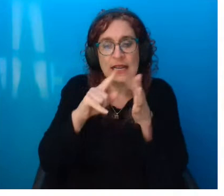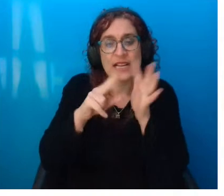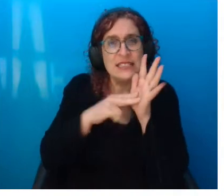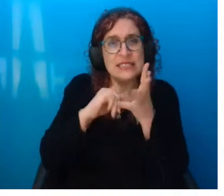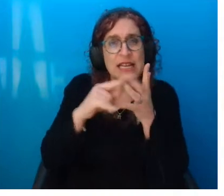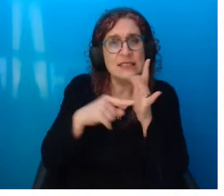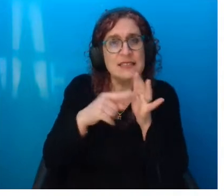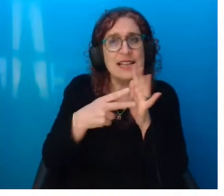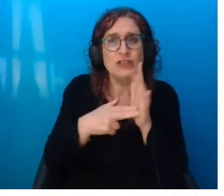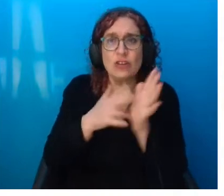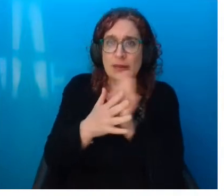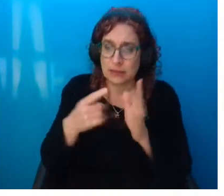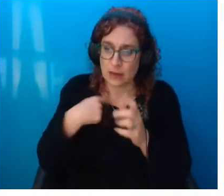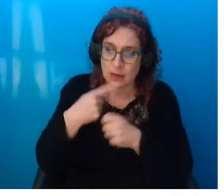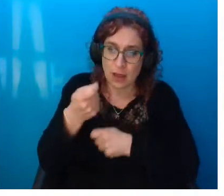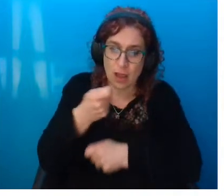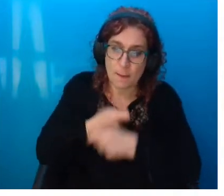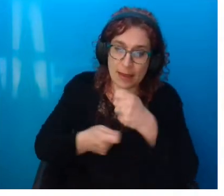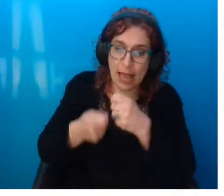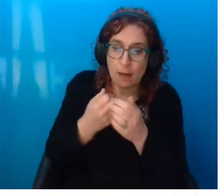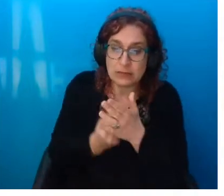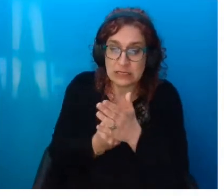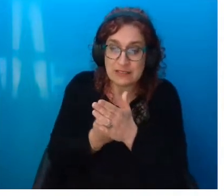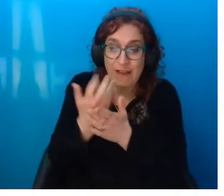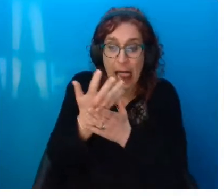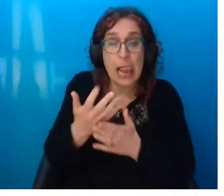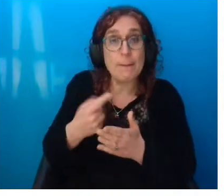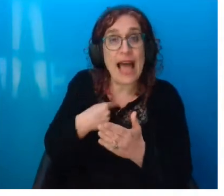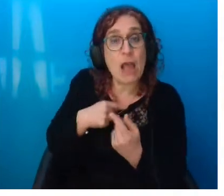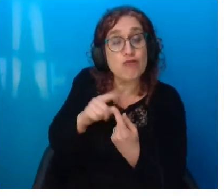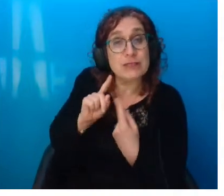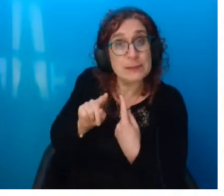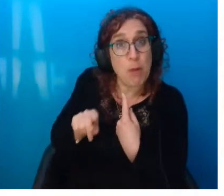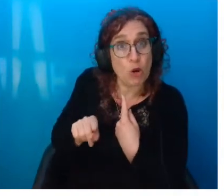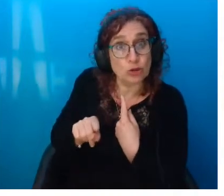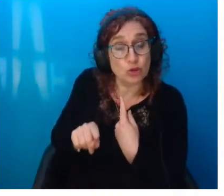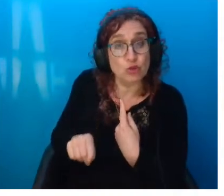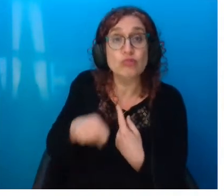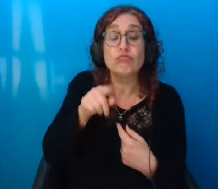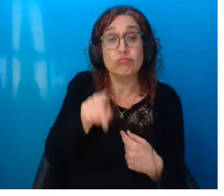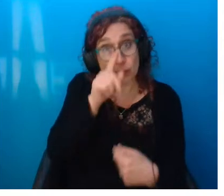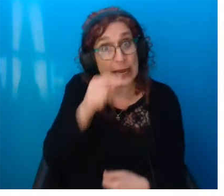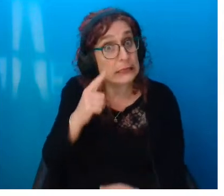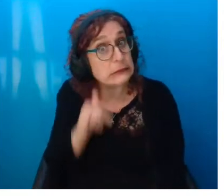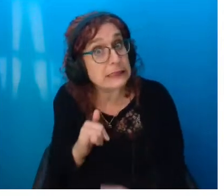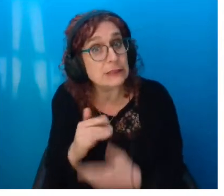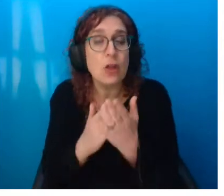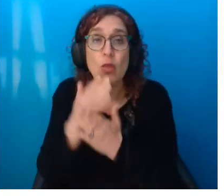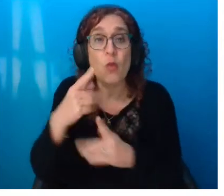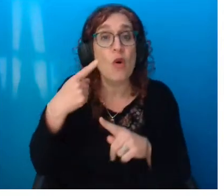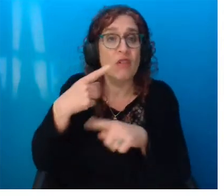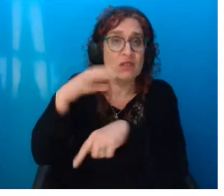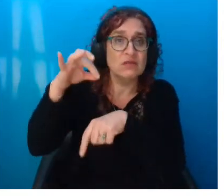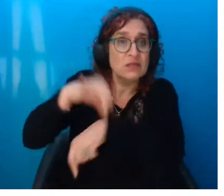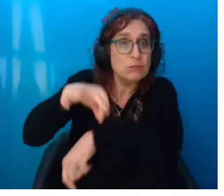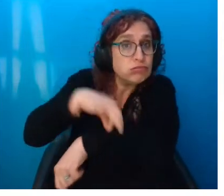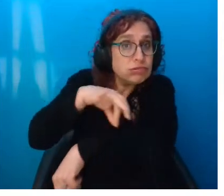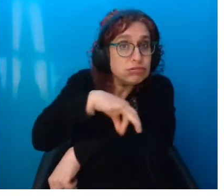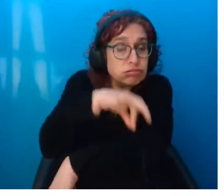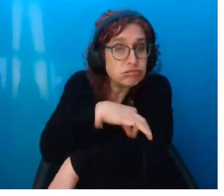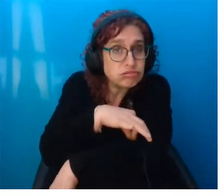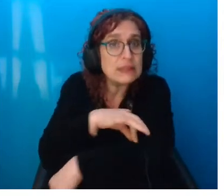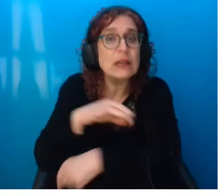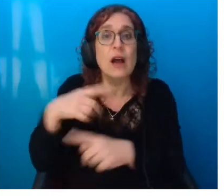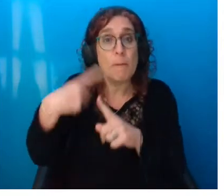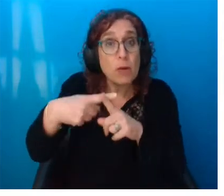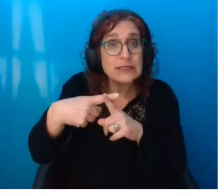to an allergen. And that would be manifest by a positive allergy test, either a skin prick test or a specific IgE